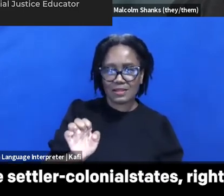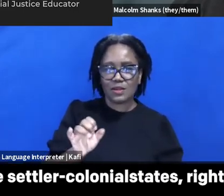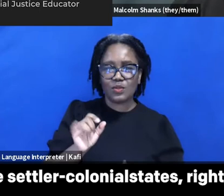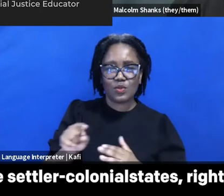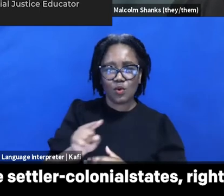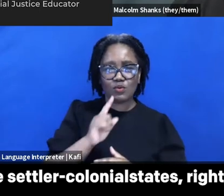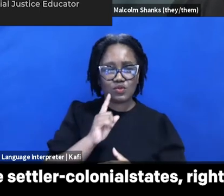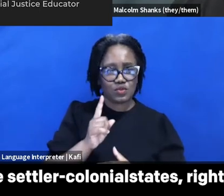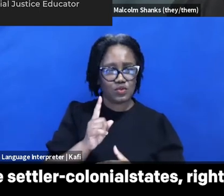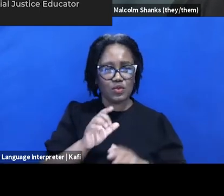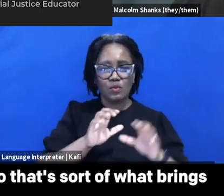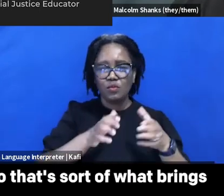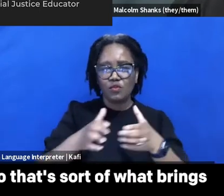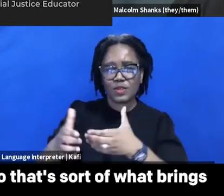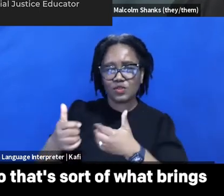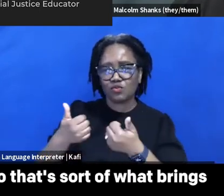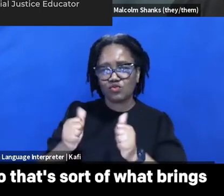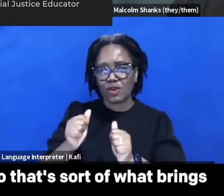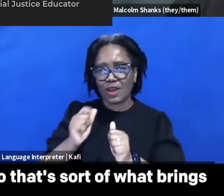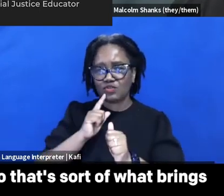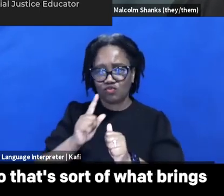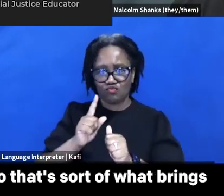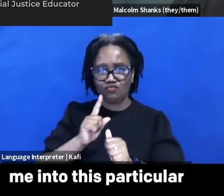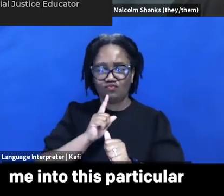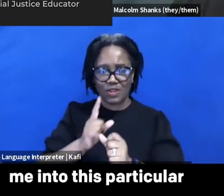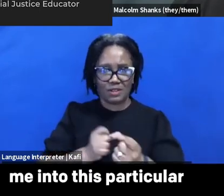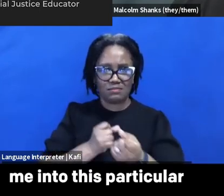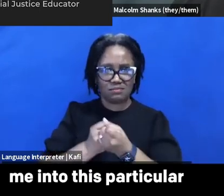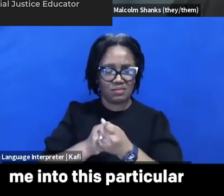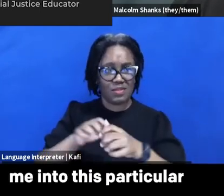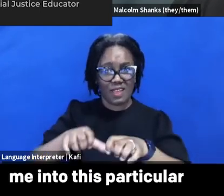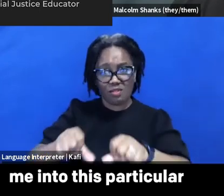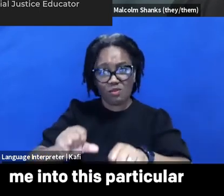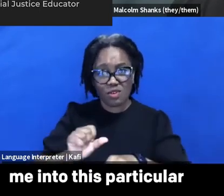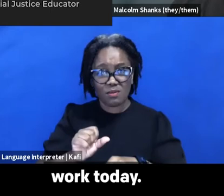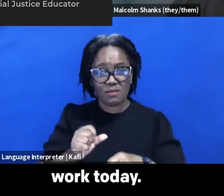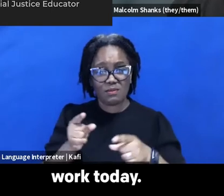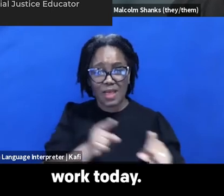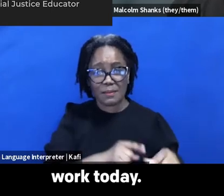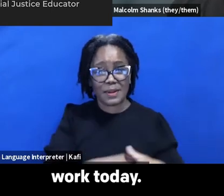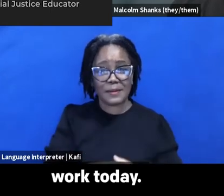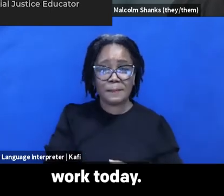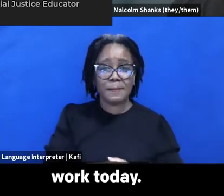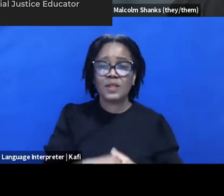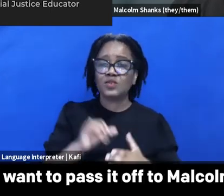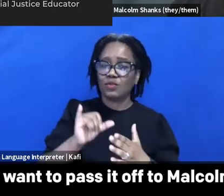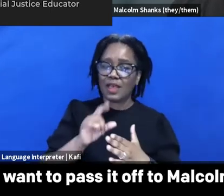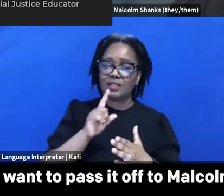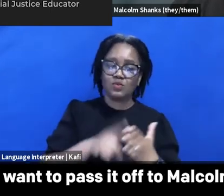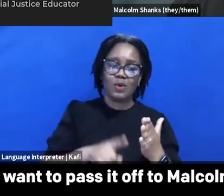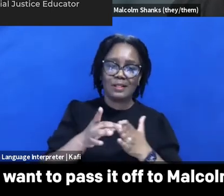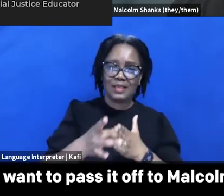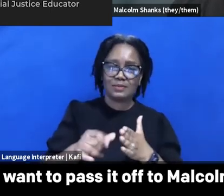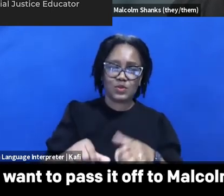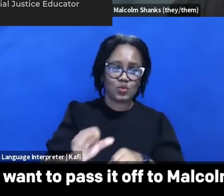to upend these settler colonial states, right? So that's sort of what brings me into this particular work